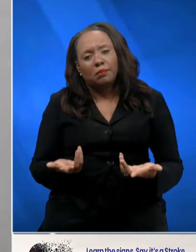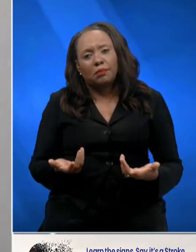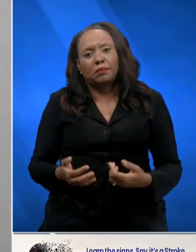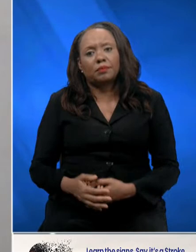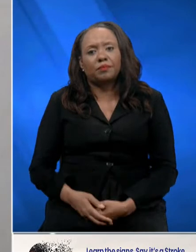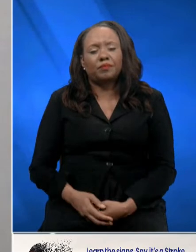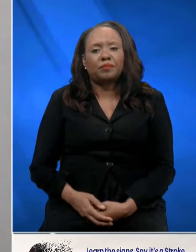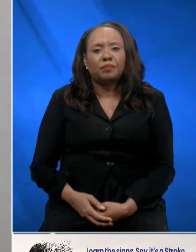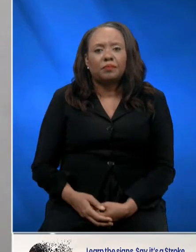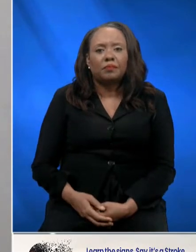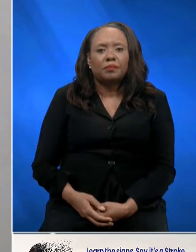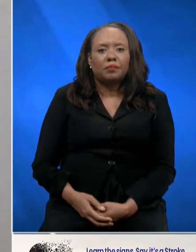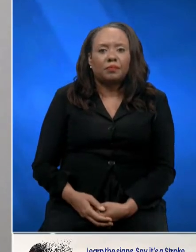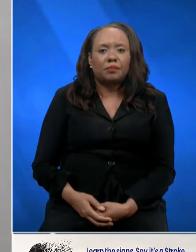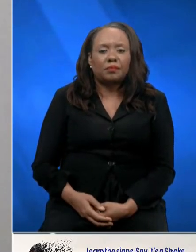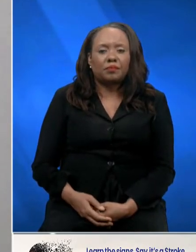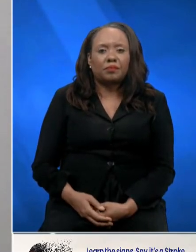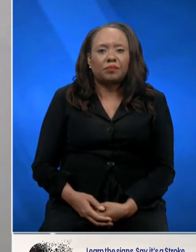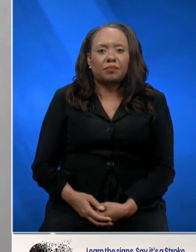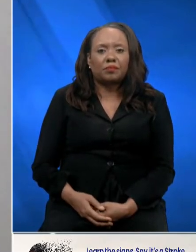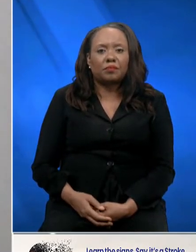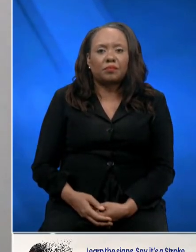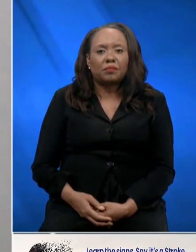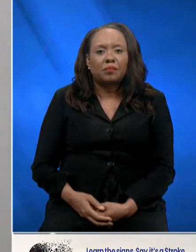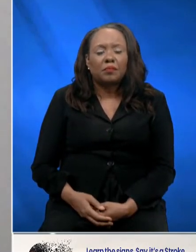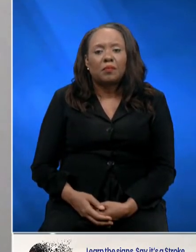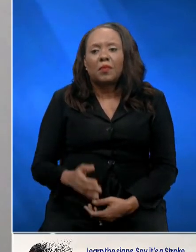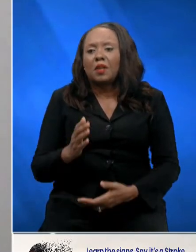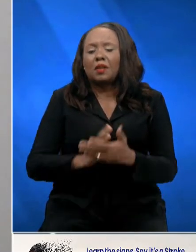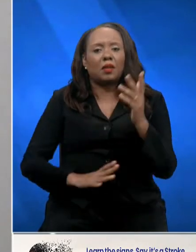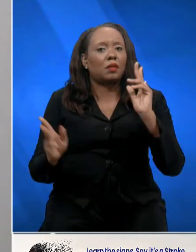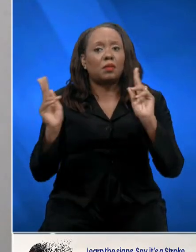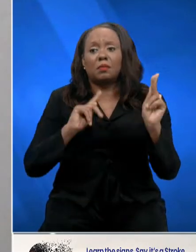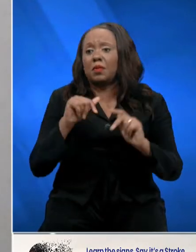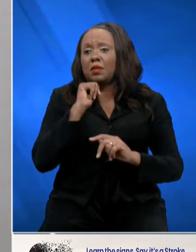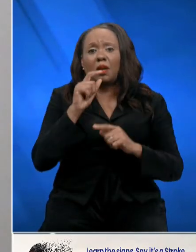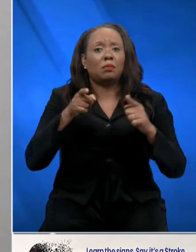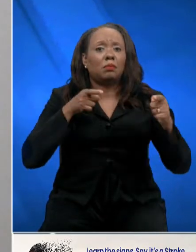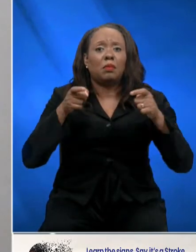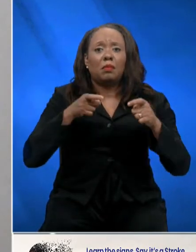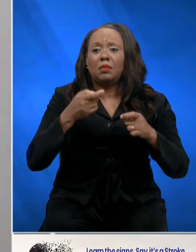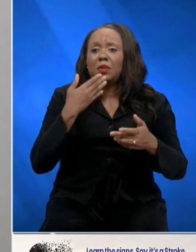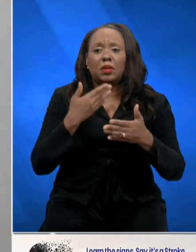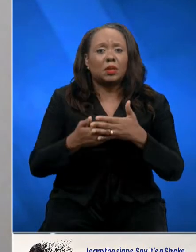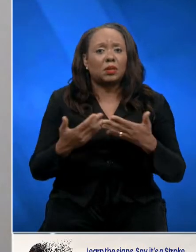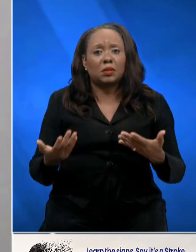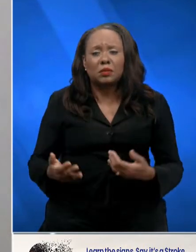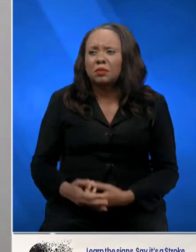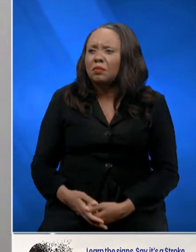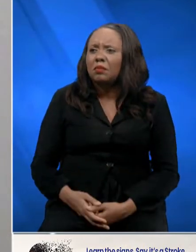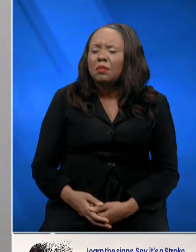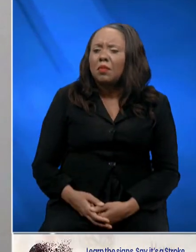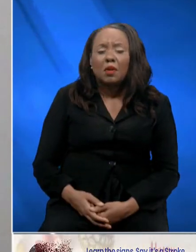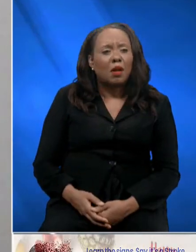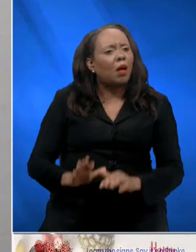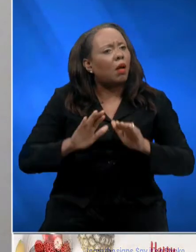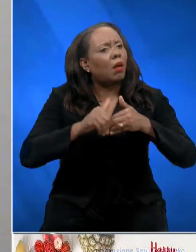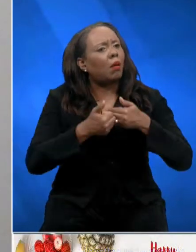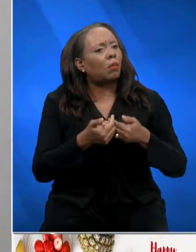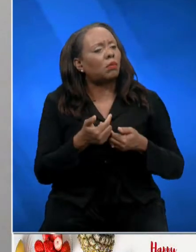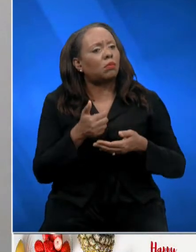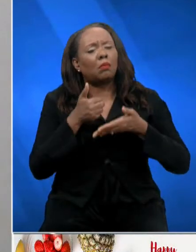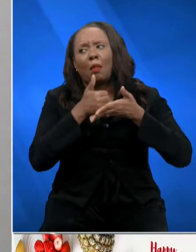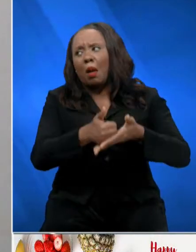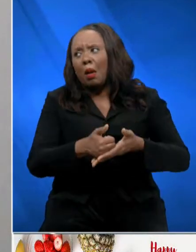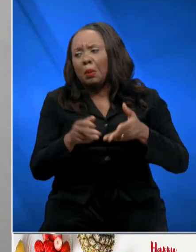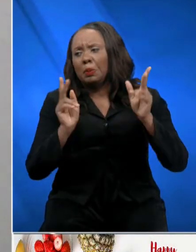referrals to persons who are just not managing well with it. How do you guide those people to take better care of